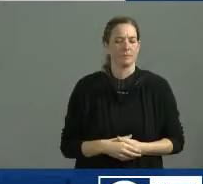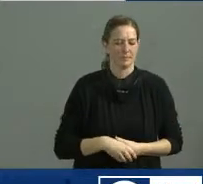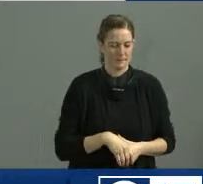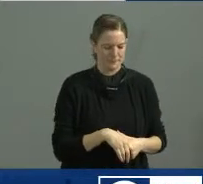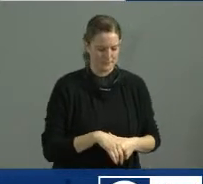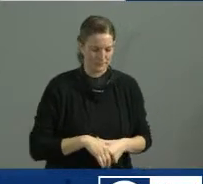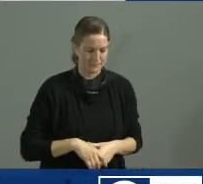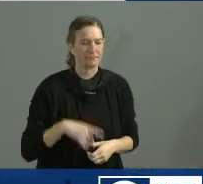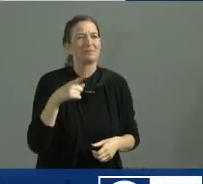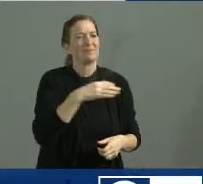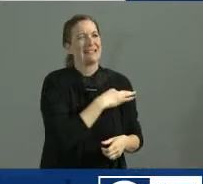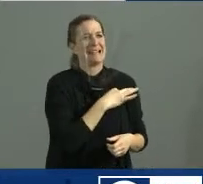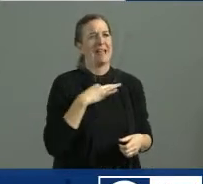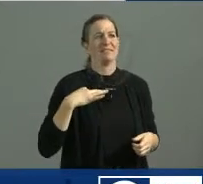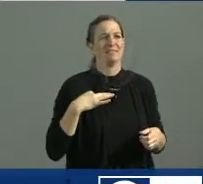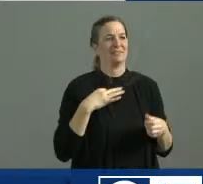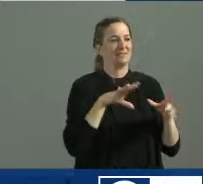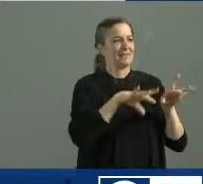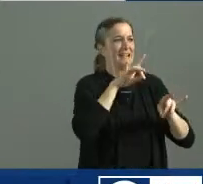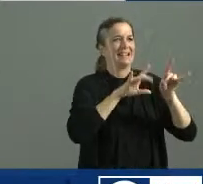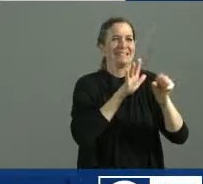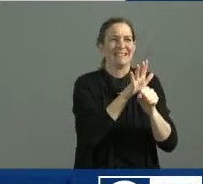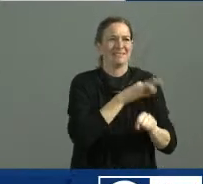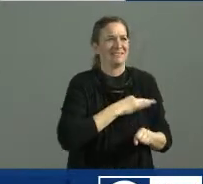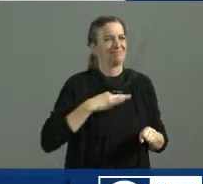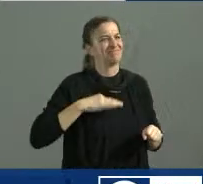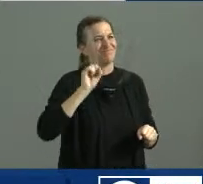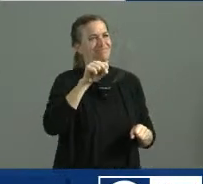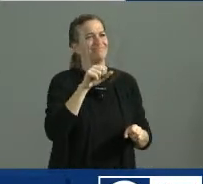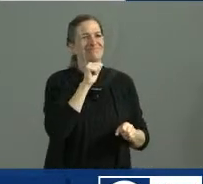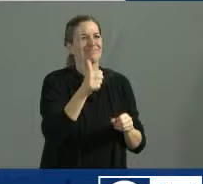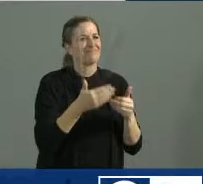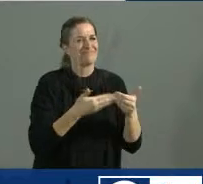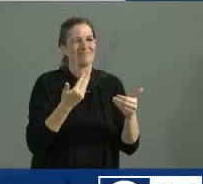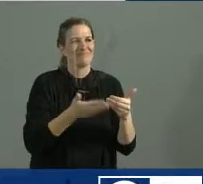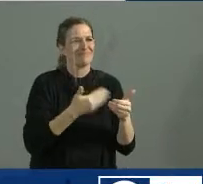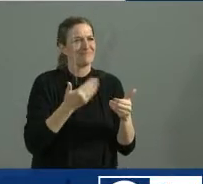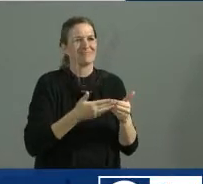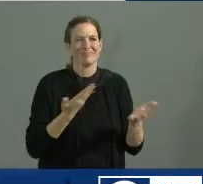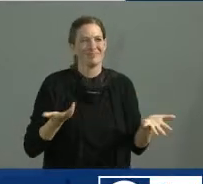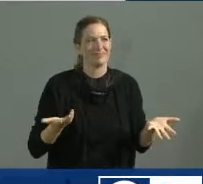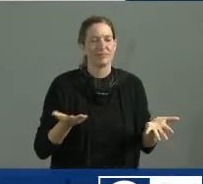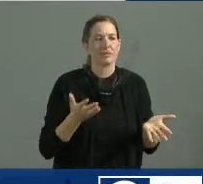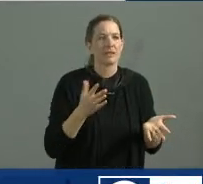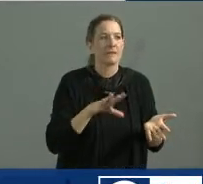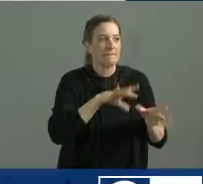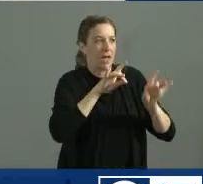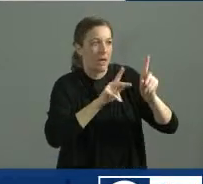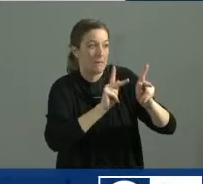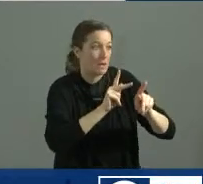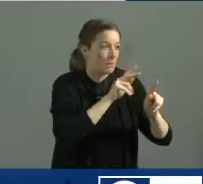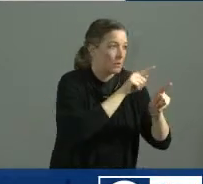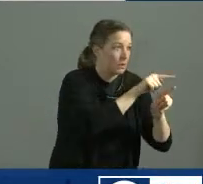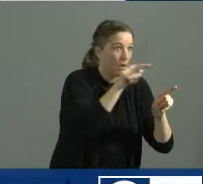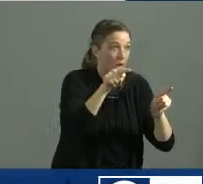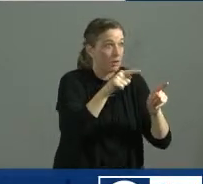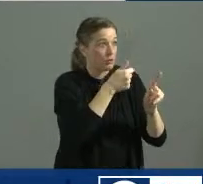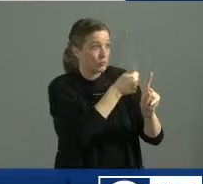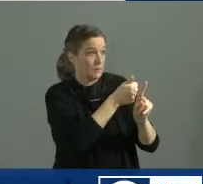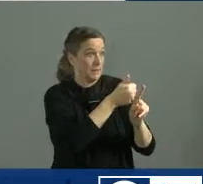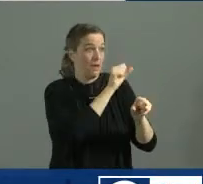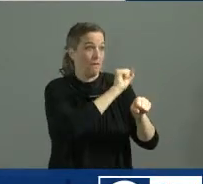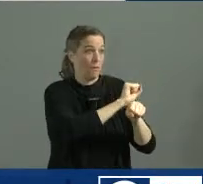I think, you know, there's trying to find people who can, you know, be either a healthcare provider